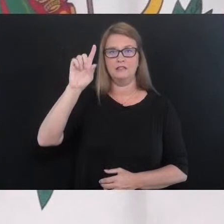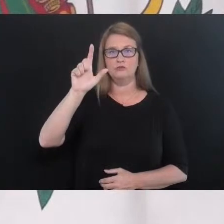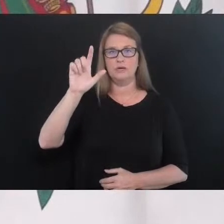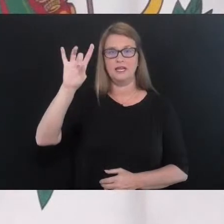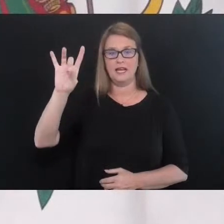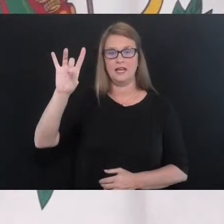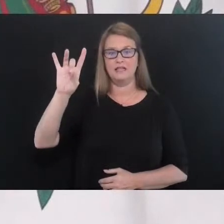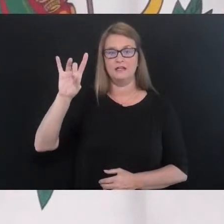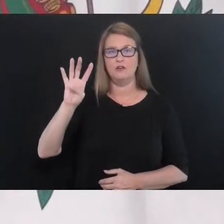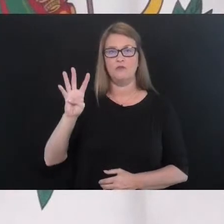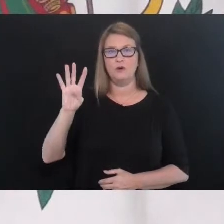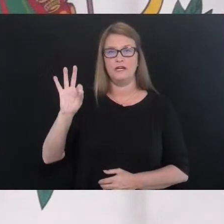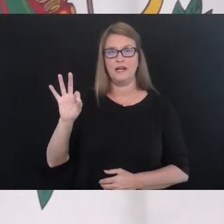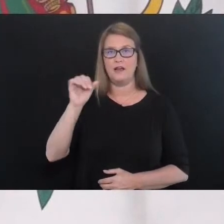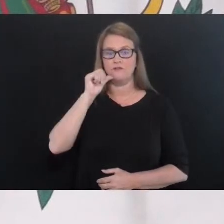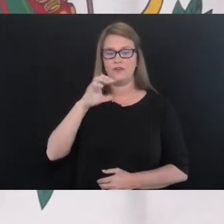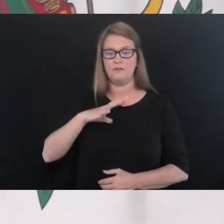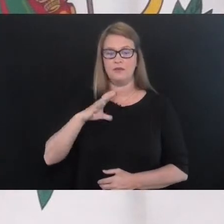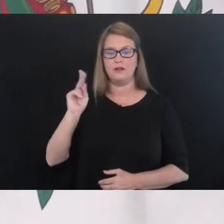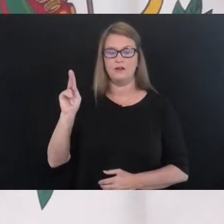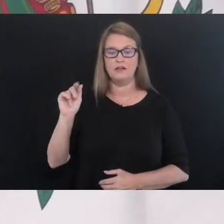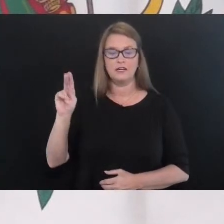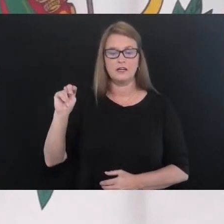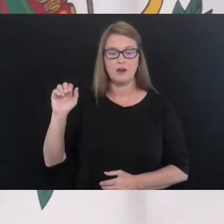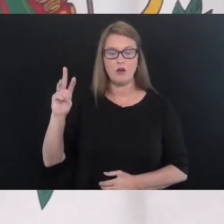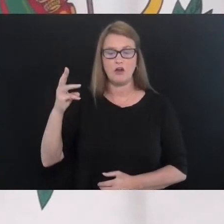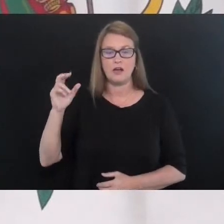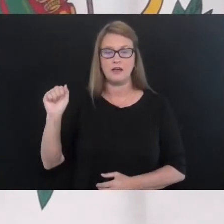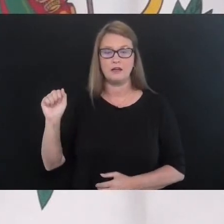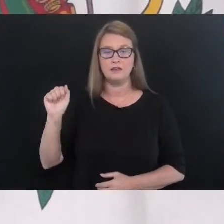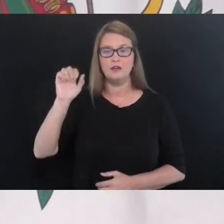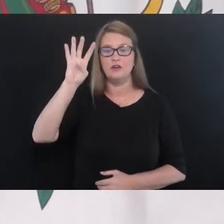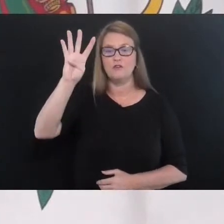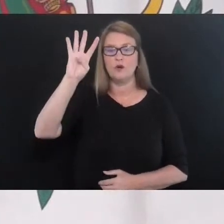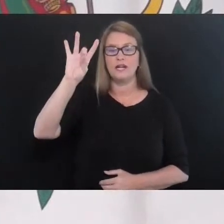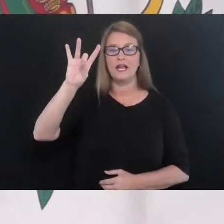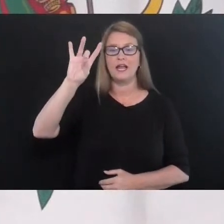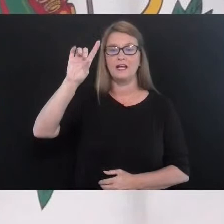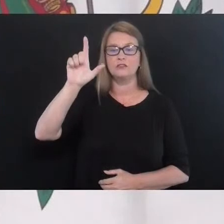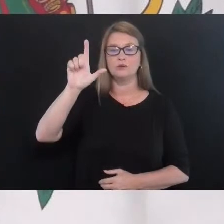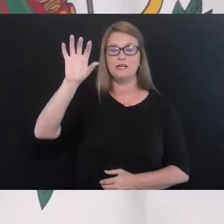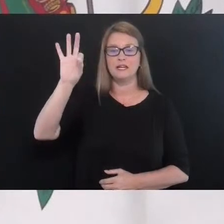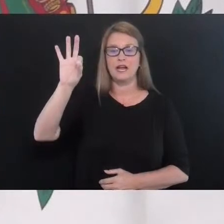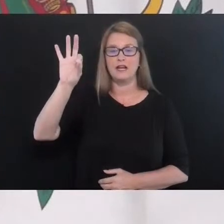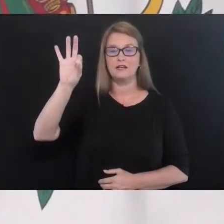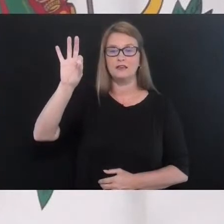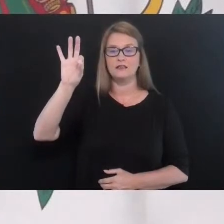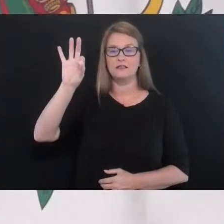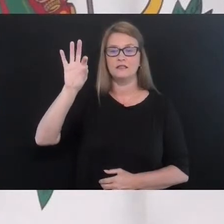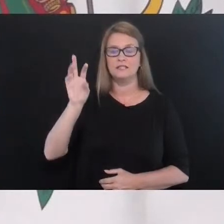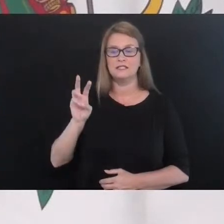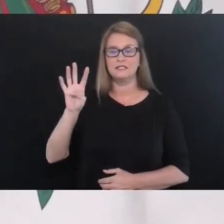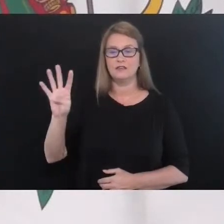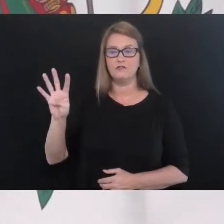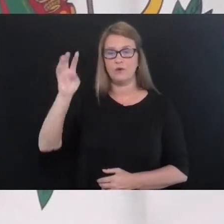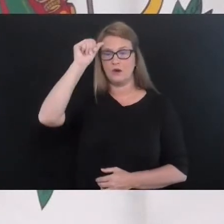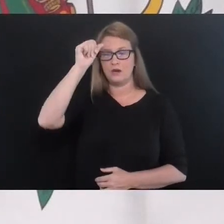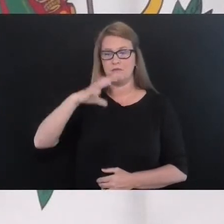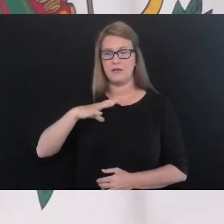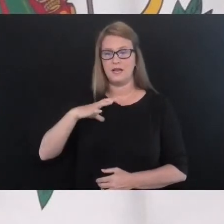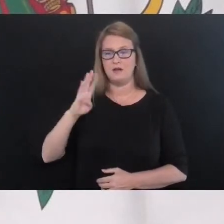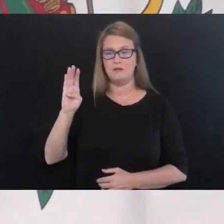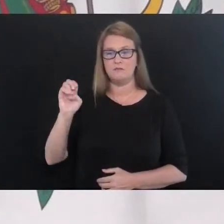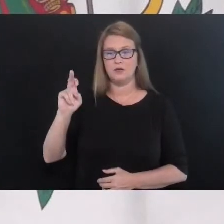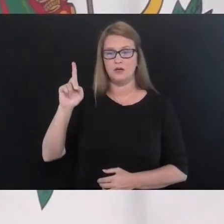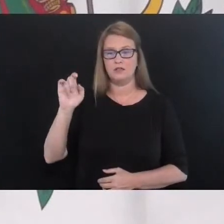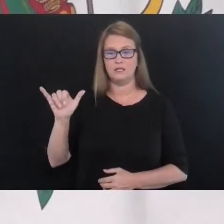4,828th death, a 49-year-old female from Kanawha County. The 4,829th death, a 64-year-old male from Berkeley